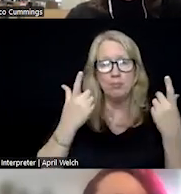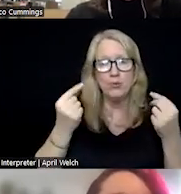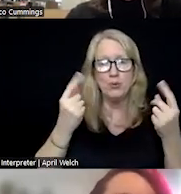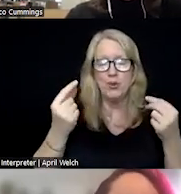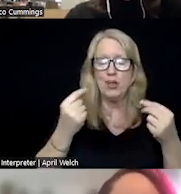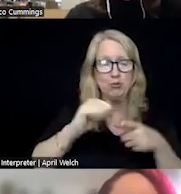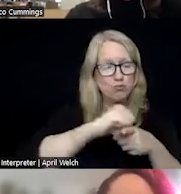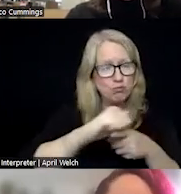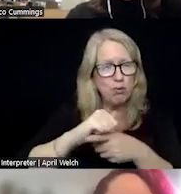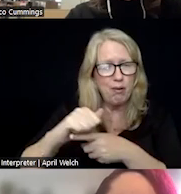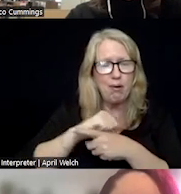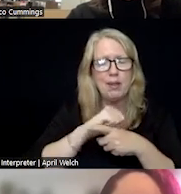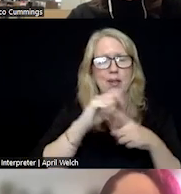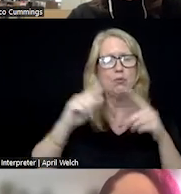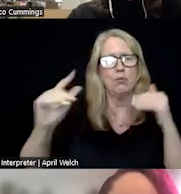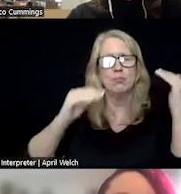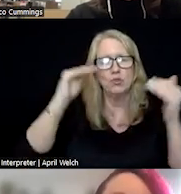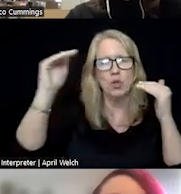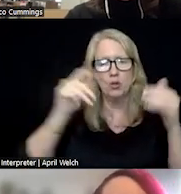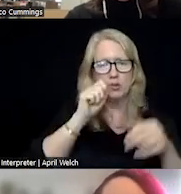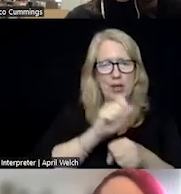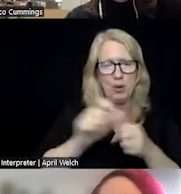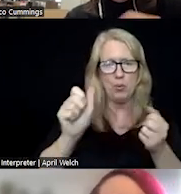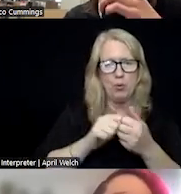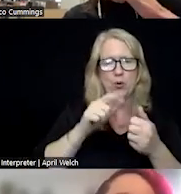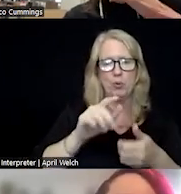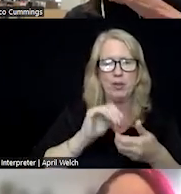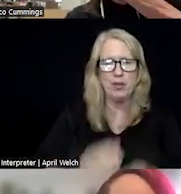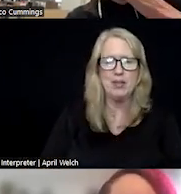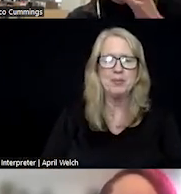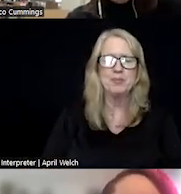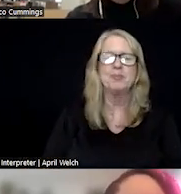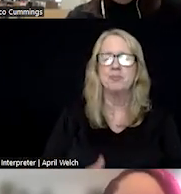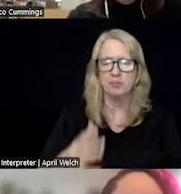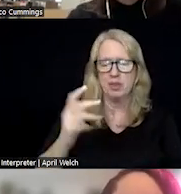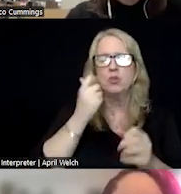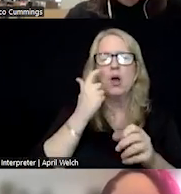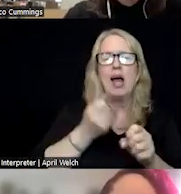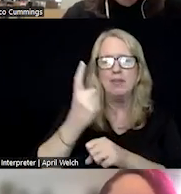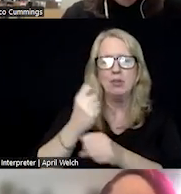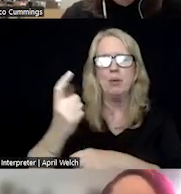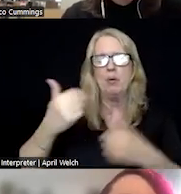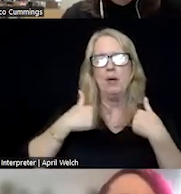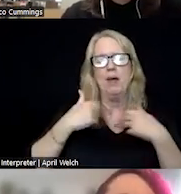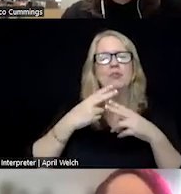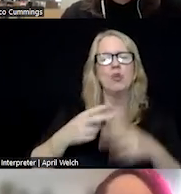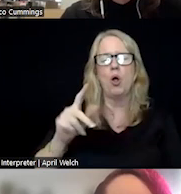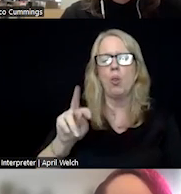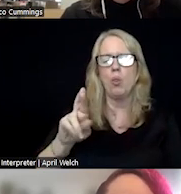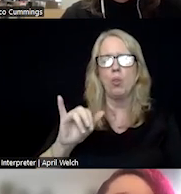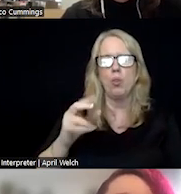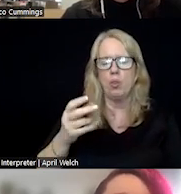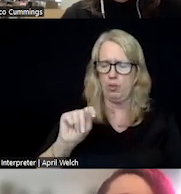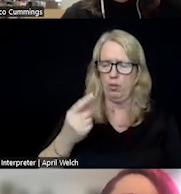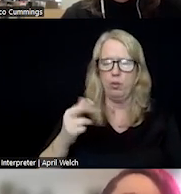trainings for these adults who work with youth. Every year we have something called the Thrive Conference, and this is